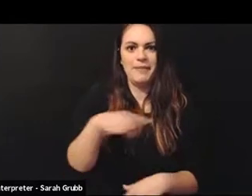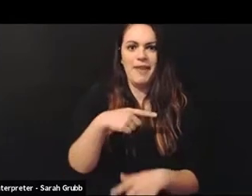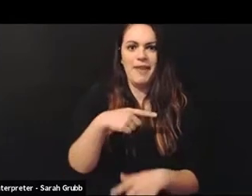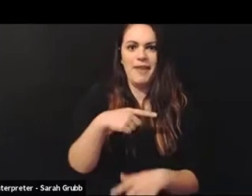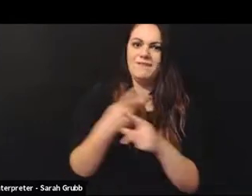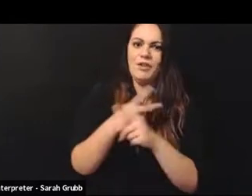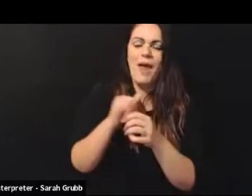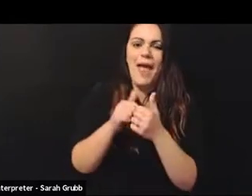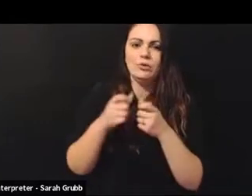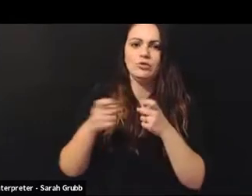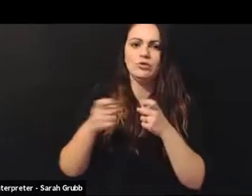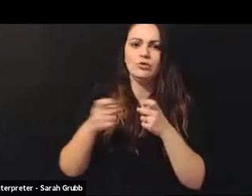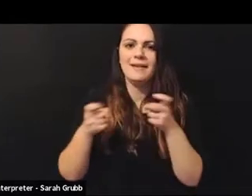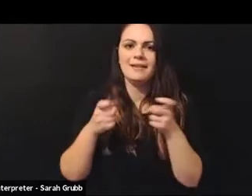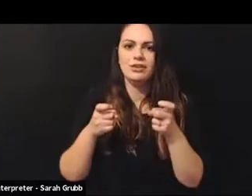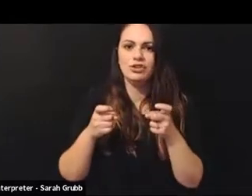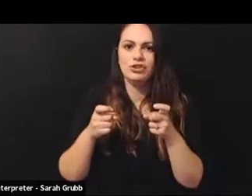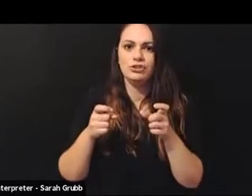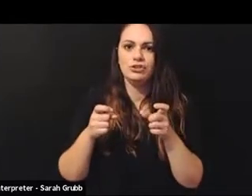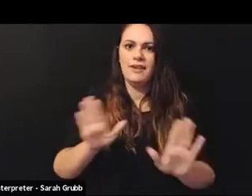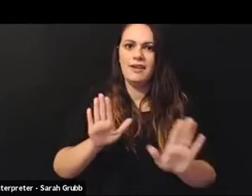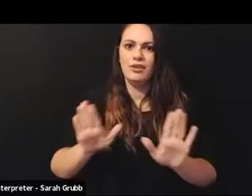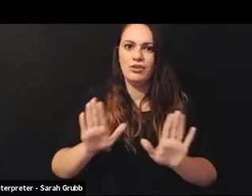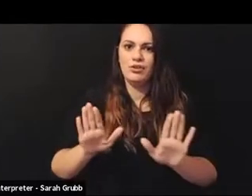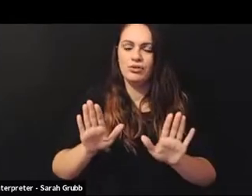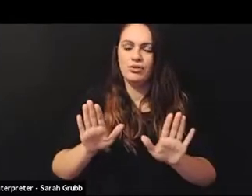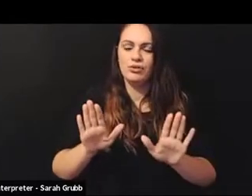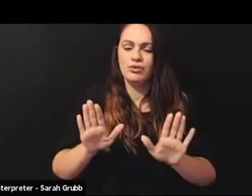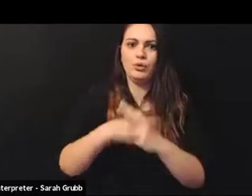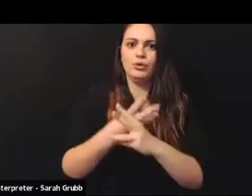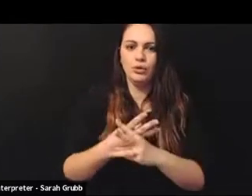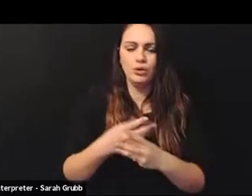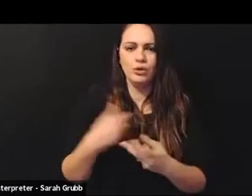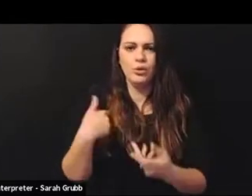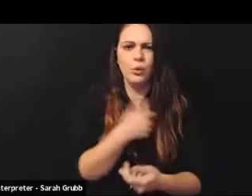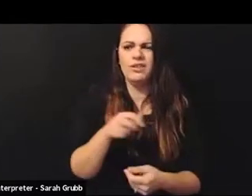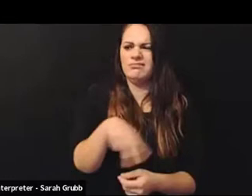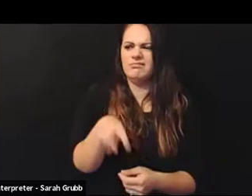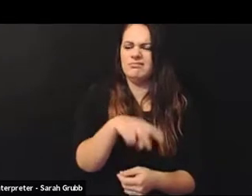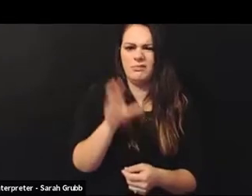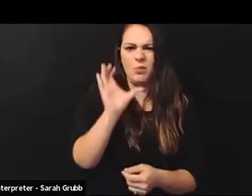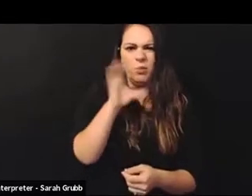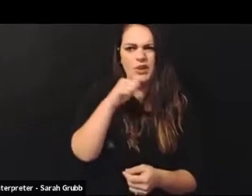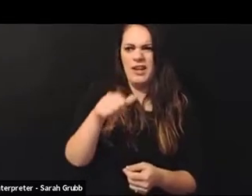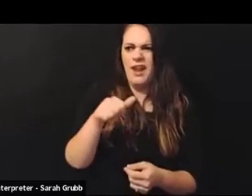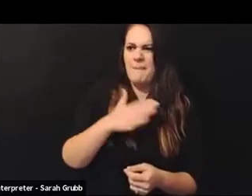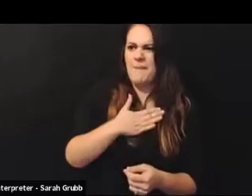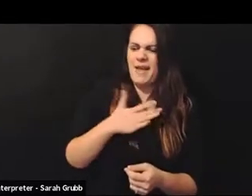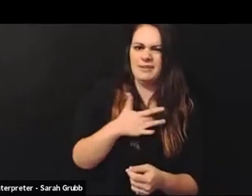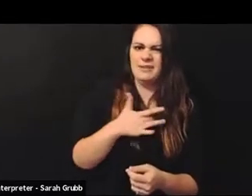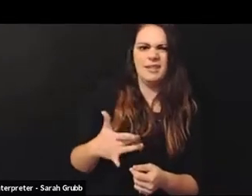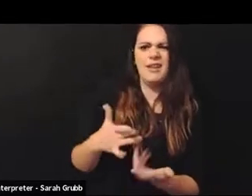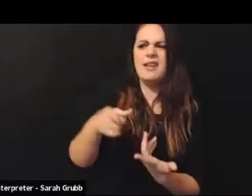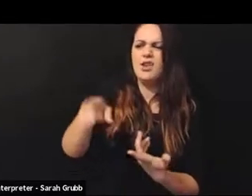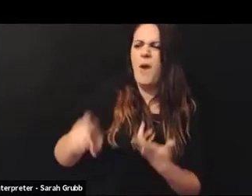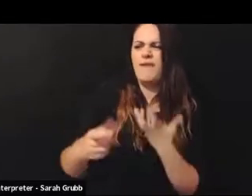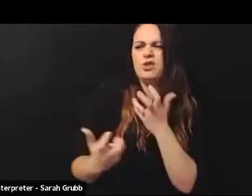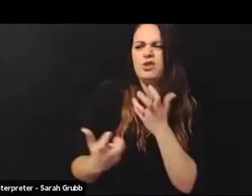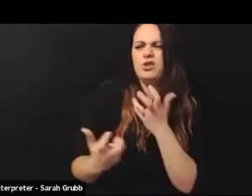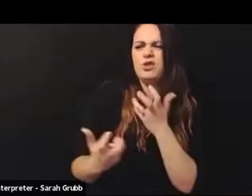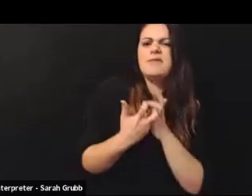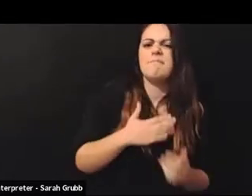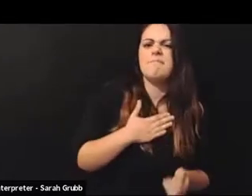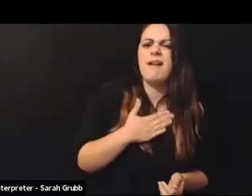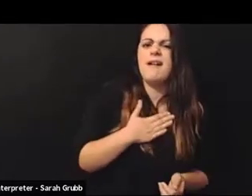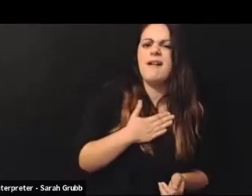obvious and kind of strange or weird. And we've decided that, oh, that's not kind of right. We got to make you fit into this mold. And I, for one, don't